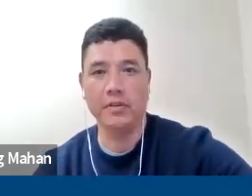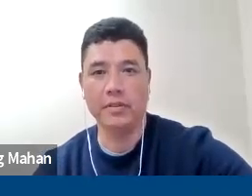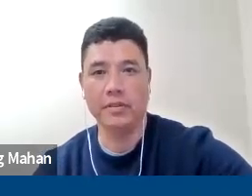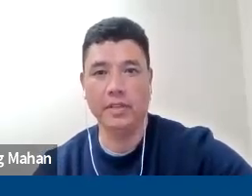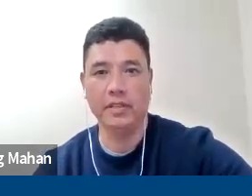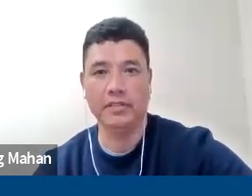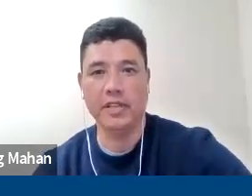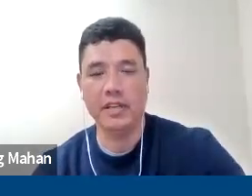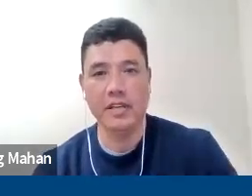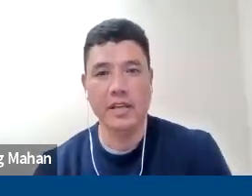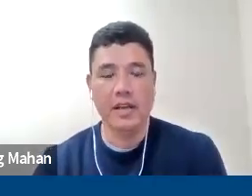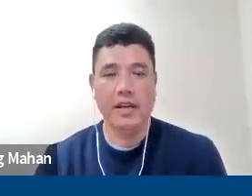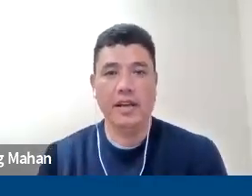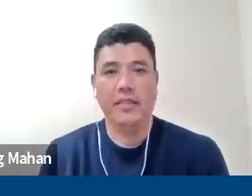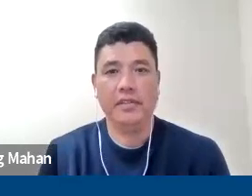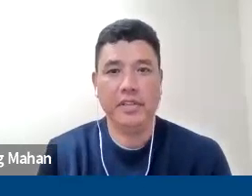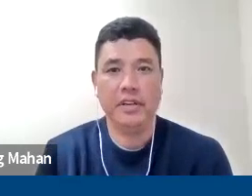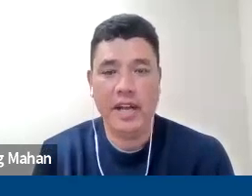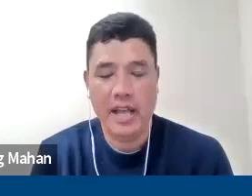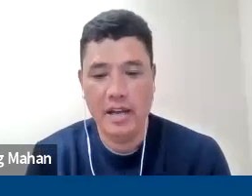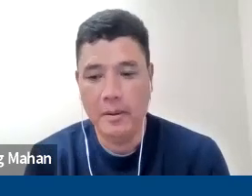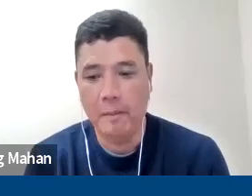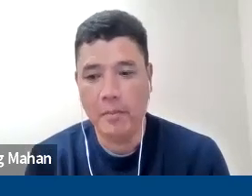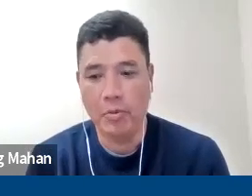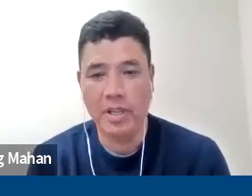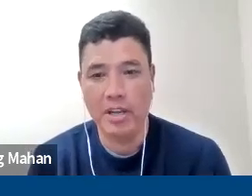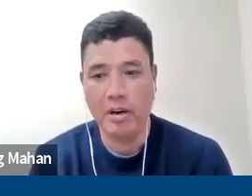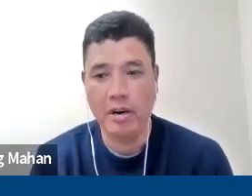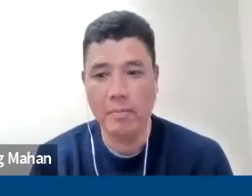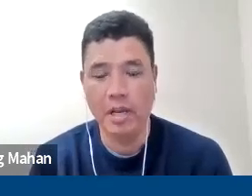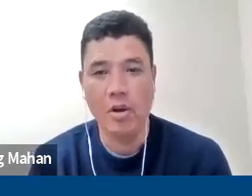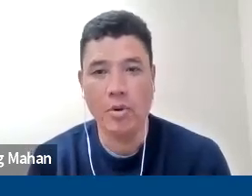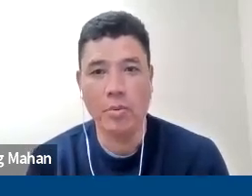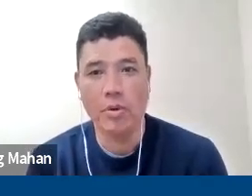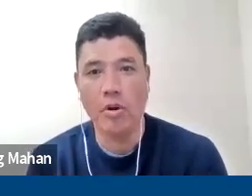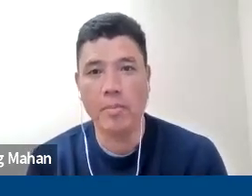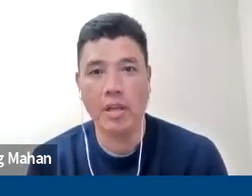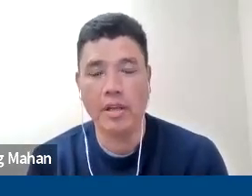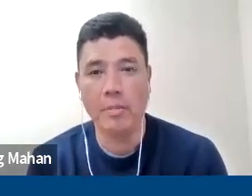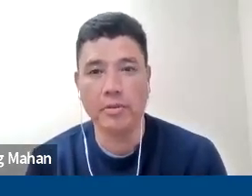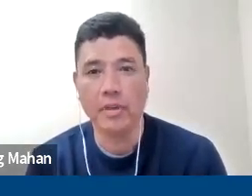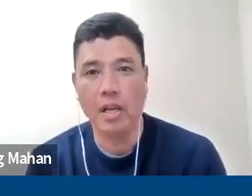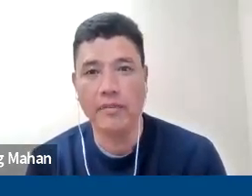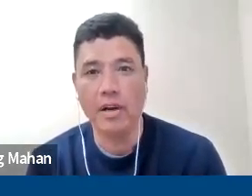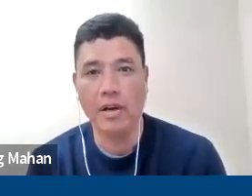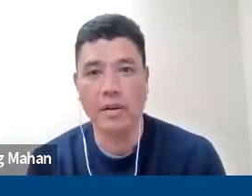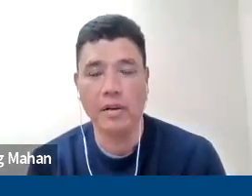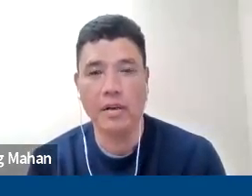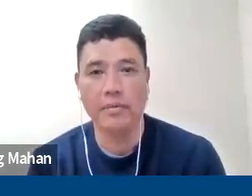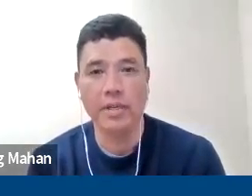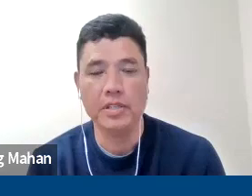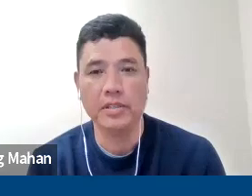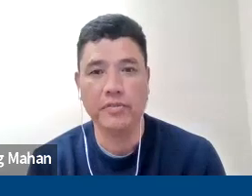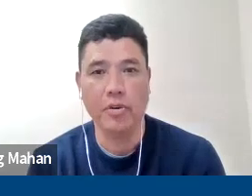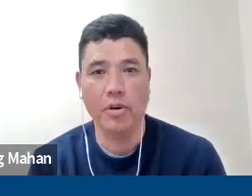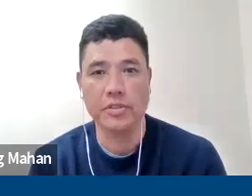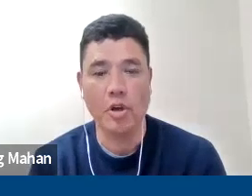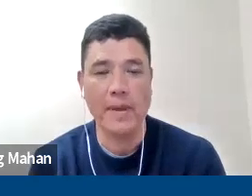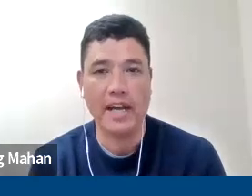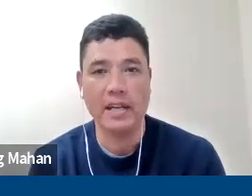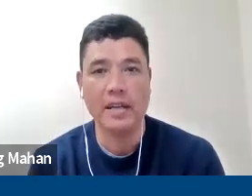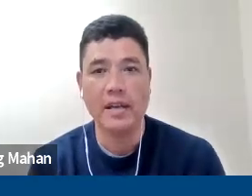I'm going to ask Doug if the CWCB has any information on snowpack and what they